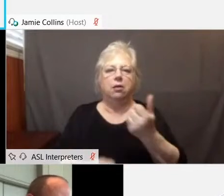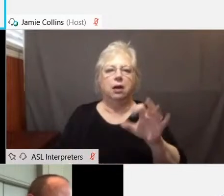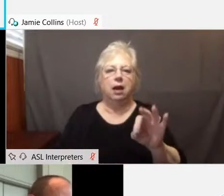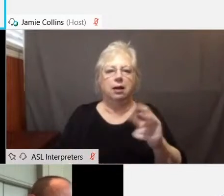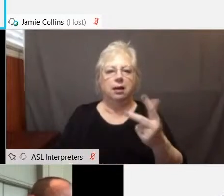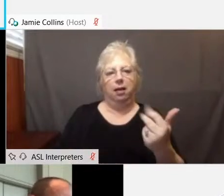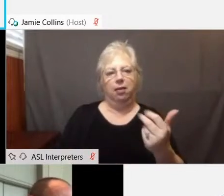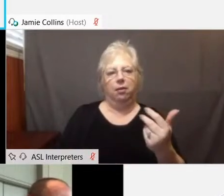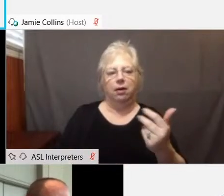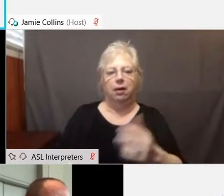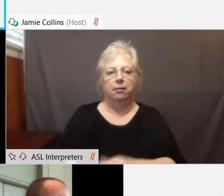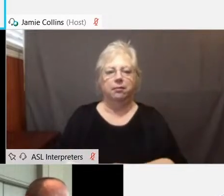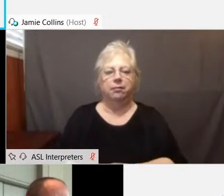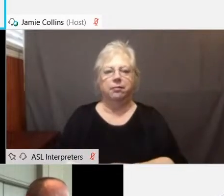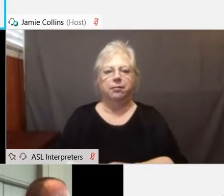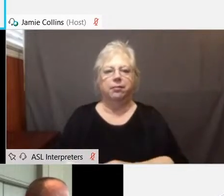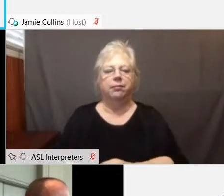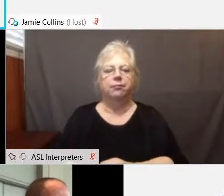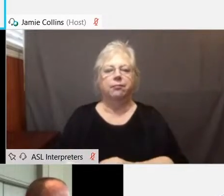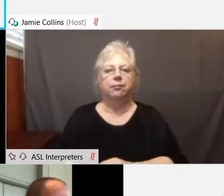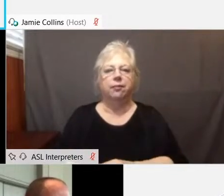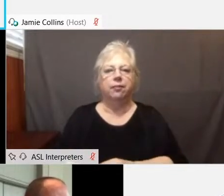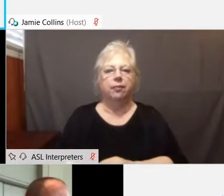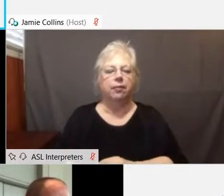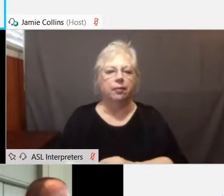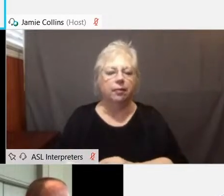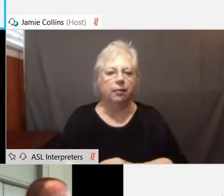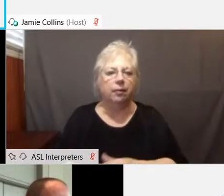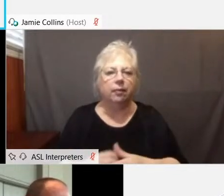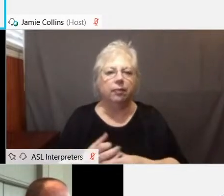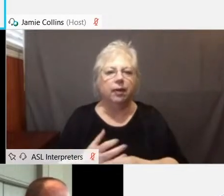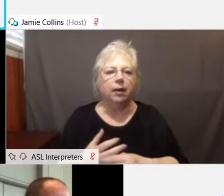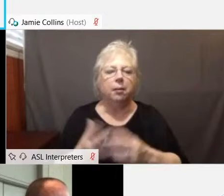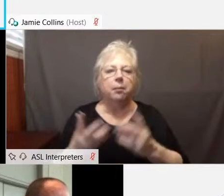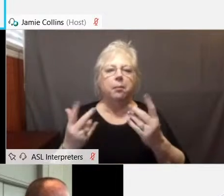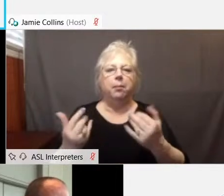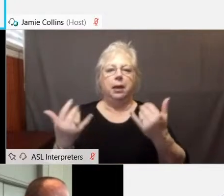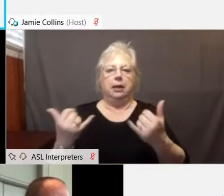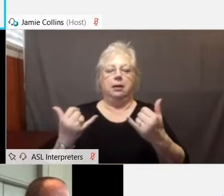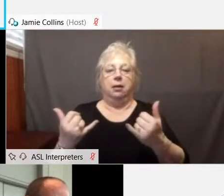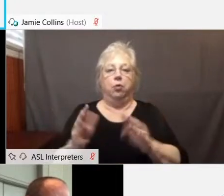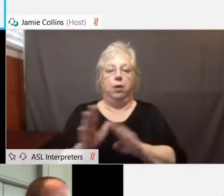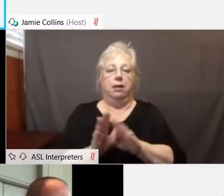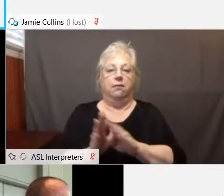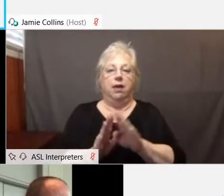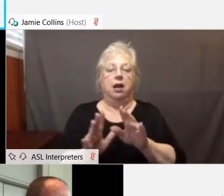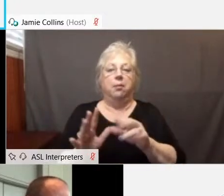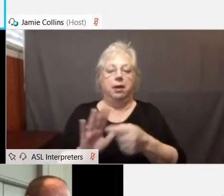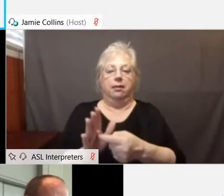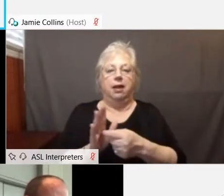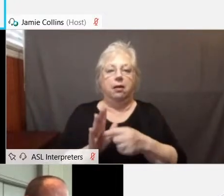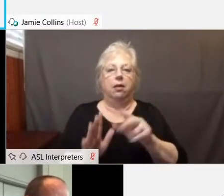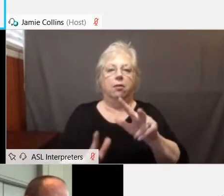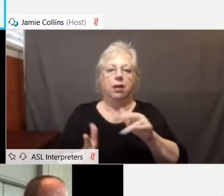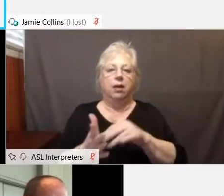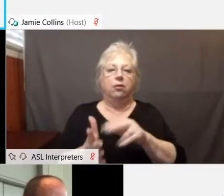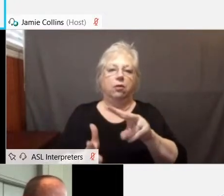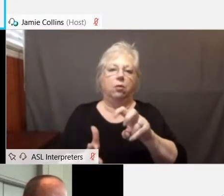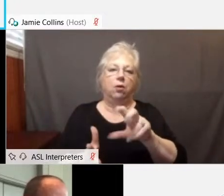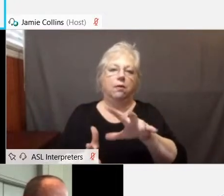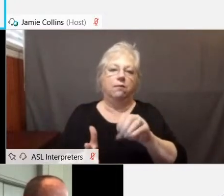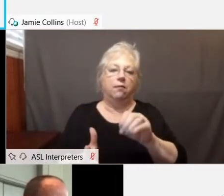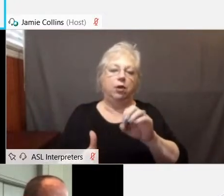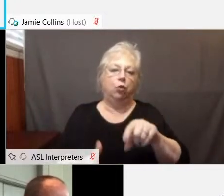1913. Deficient in area by contemporary development standards, the 3,250 square